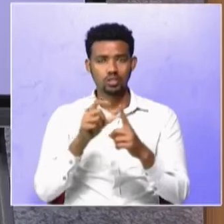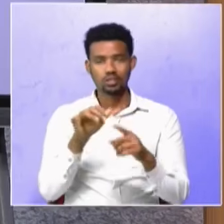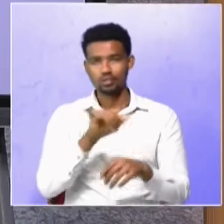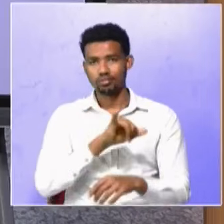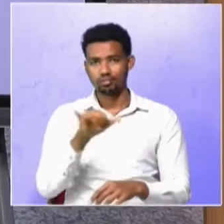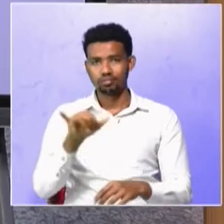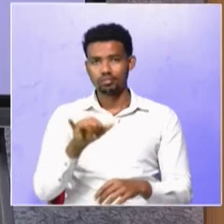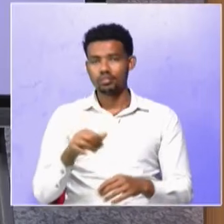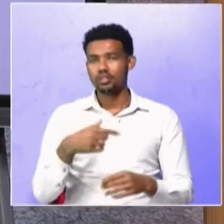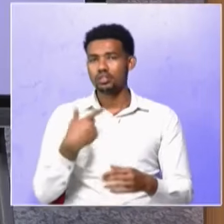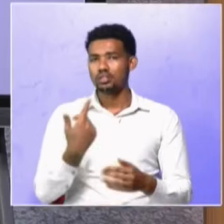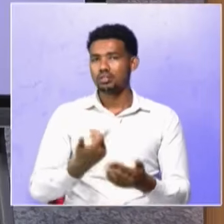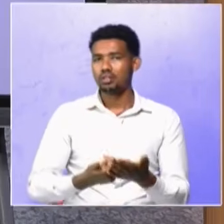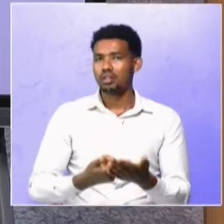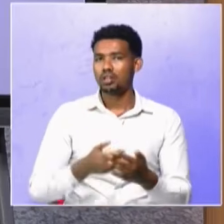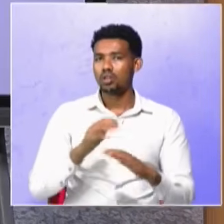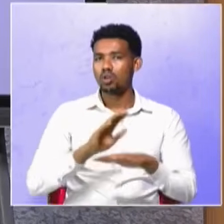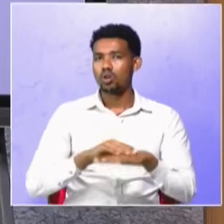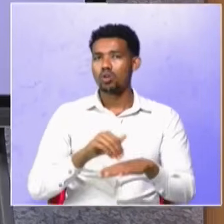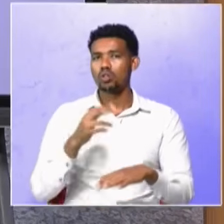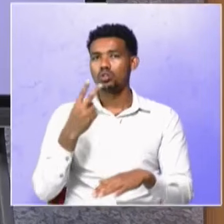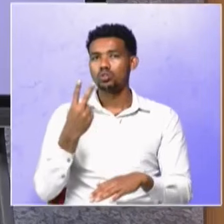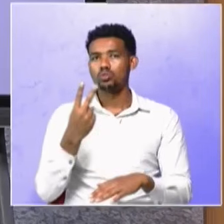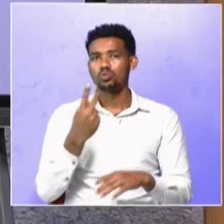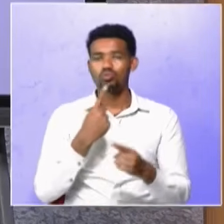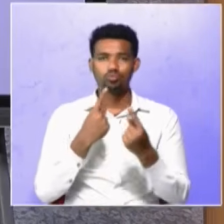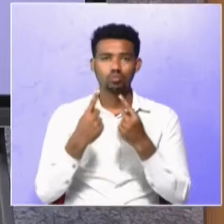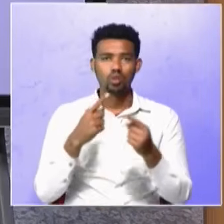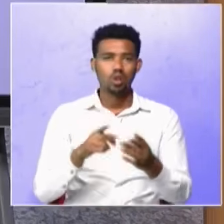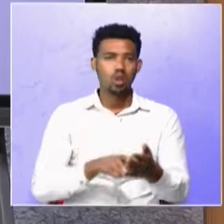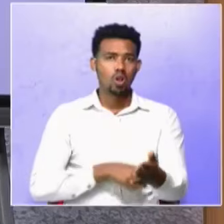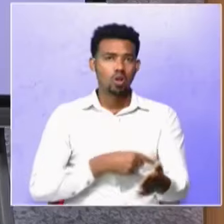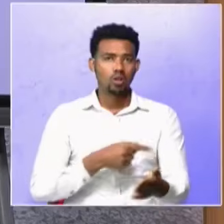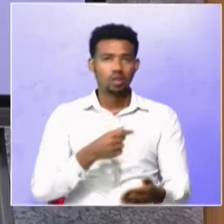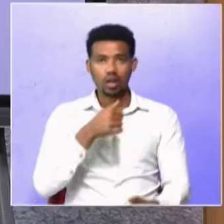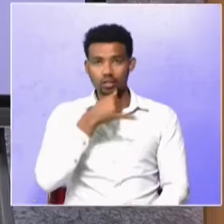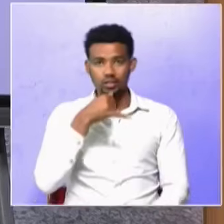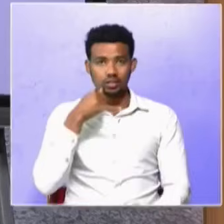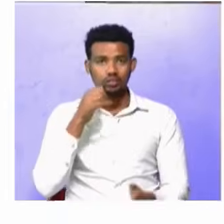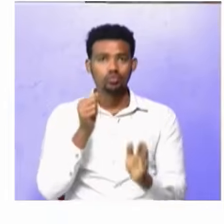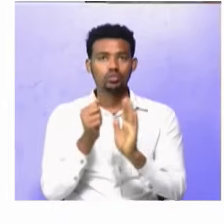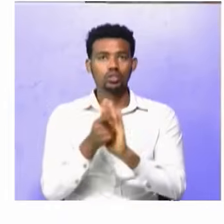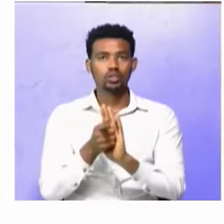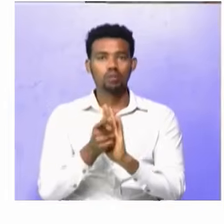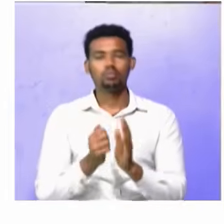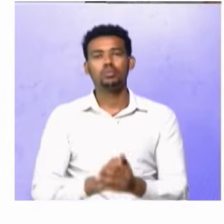or they are engaging, it's called even two-syllable adjective or long syllable adjective. For example,